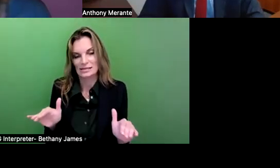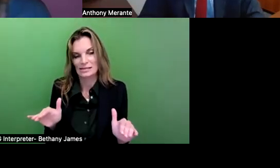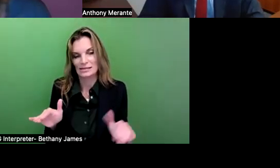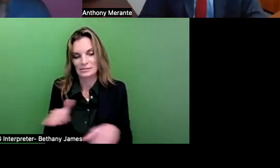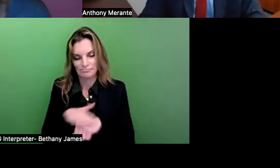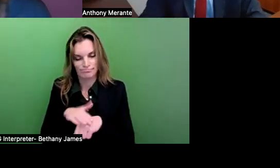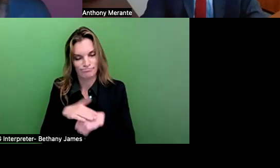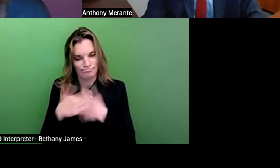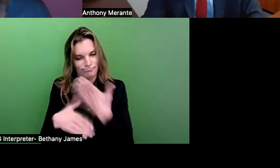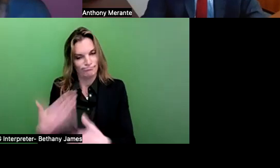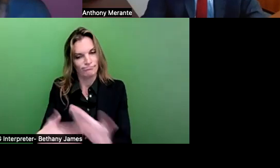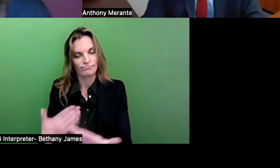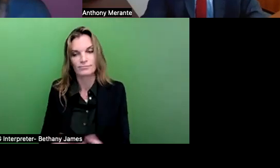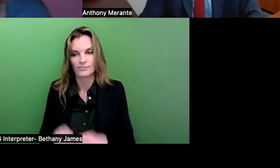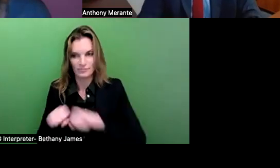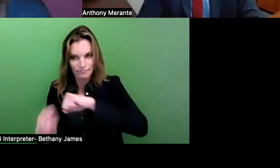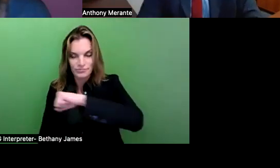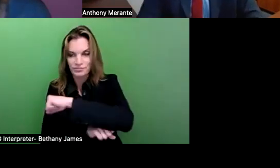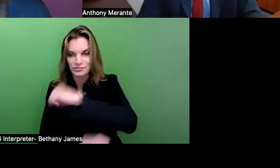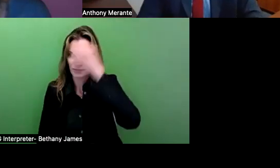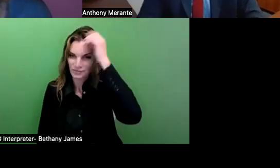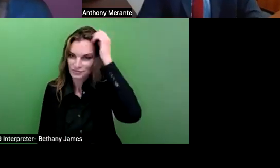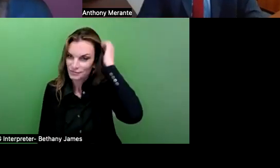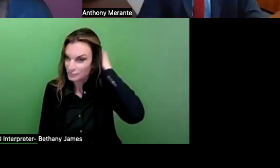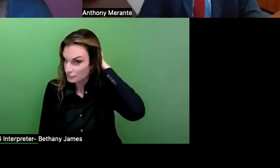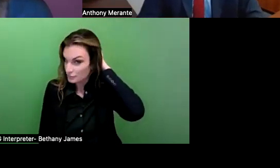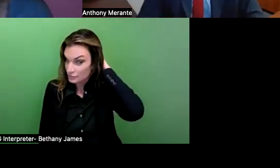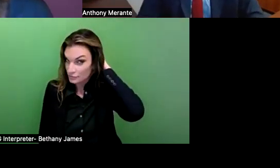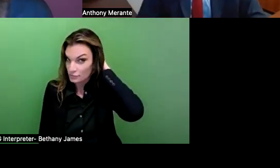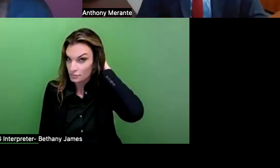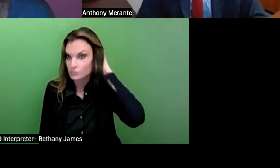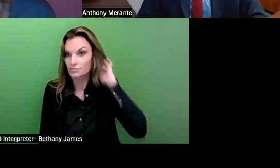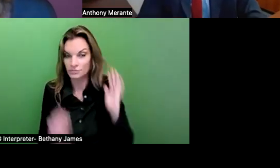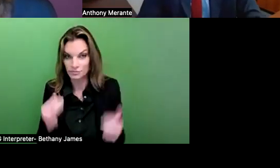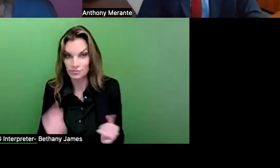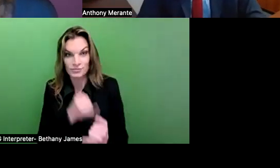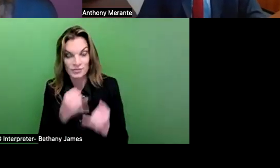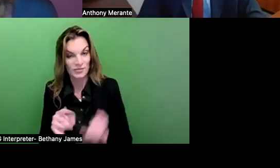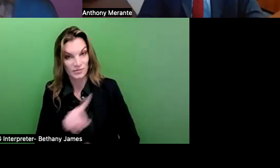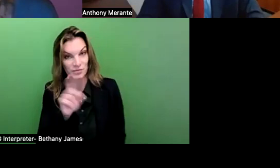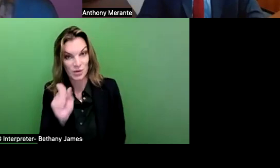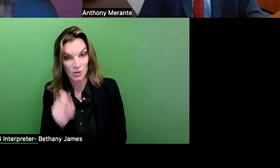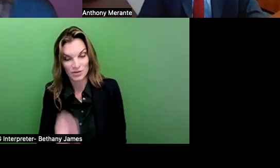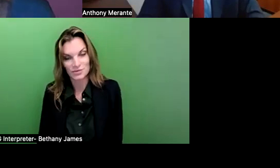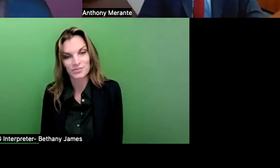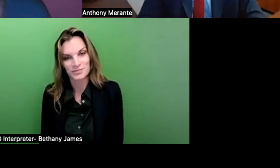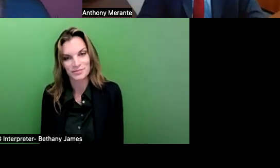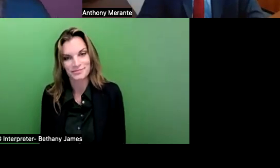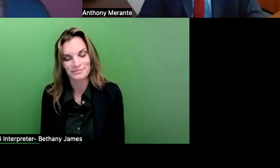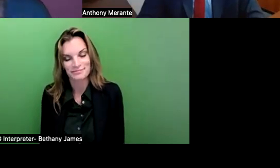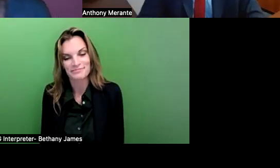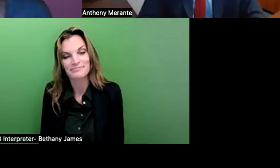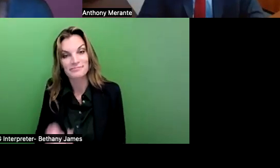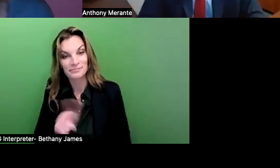to start. Thank you. We've come to our final question for this evening.